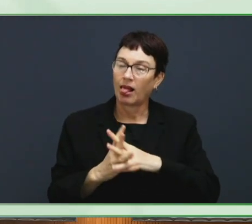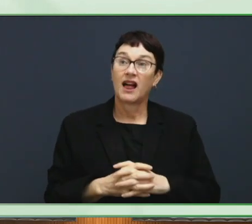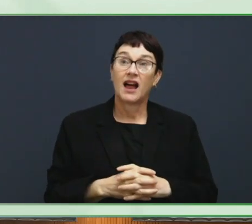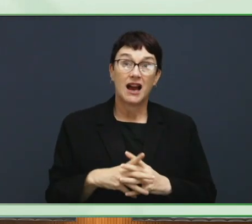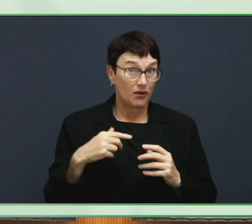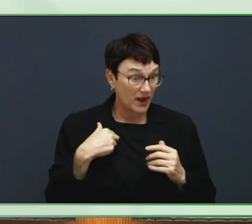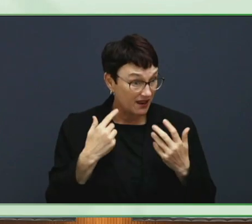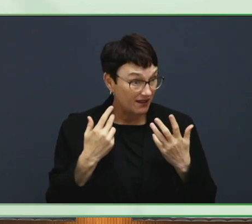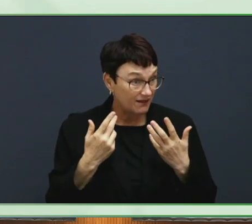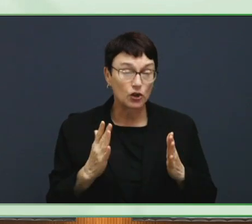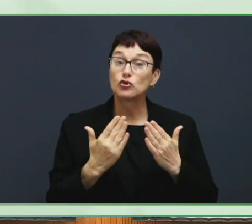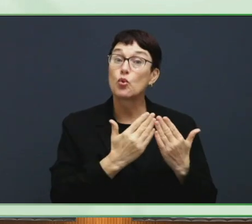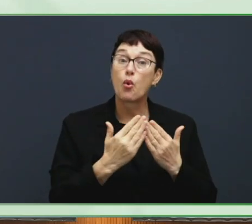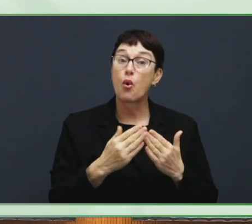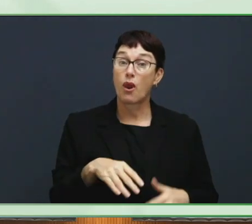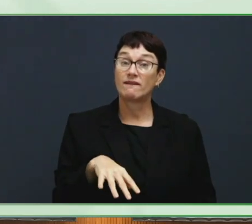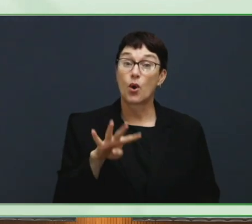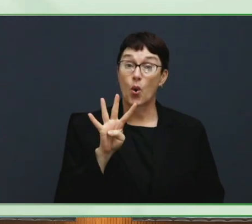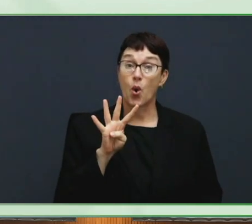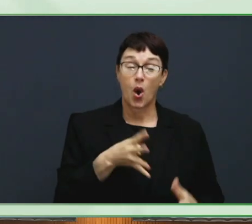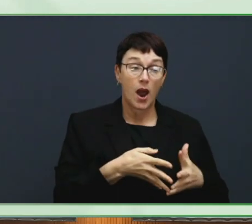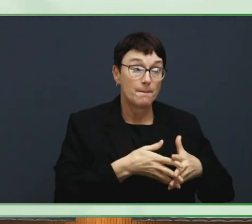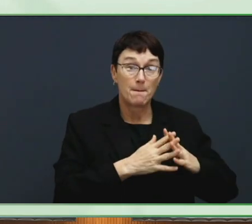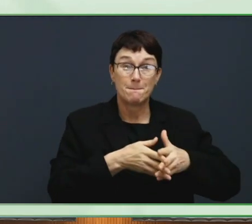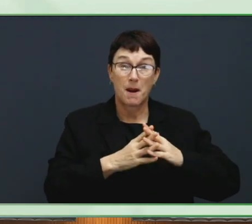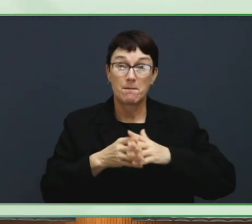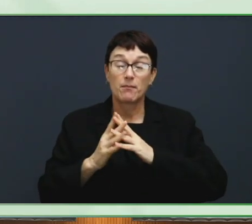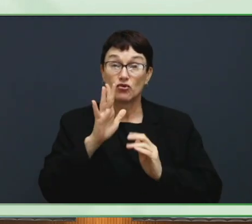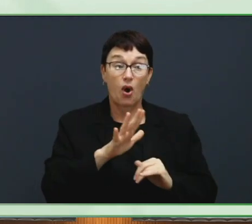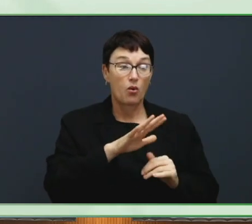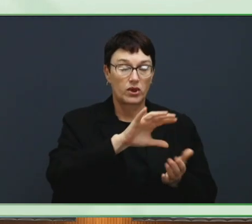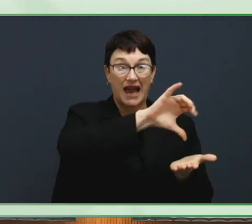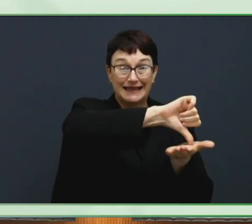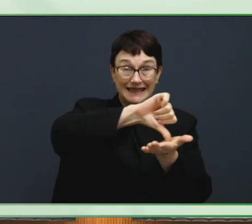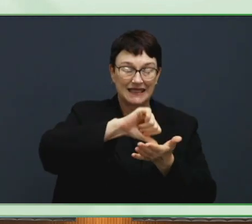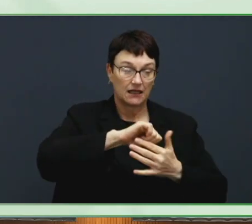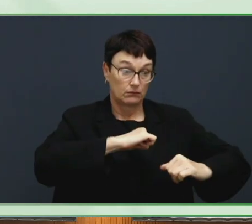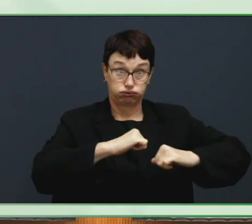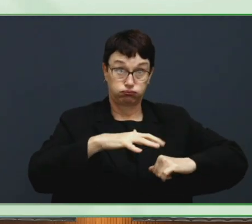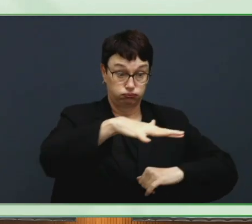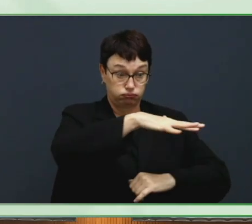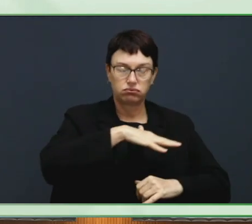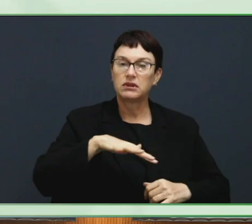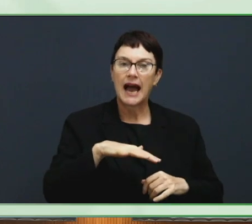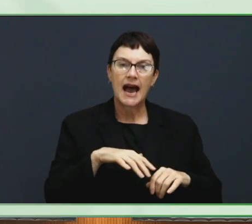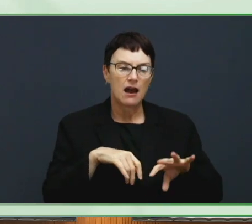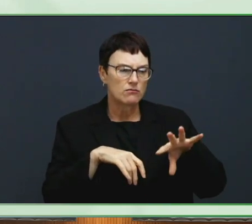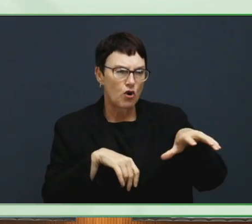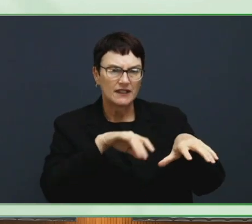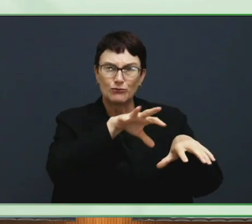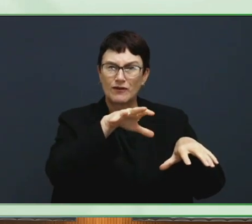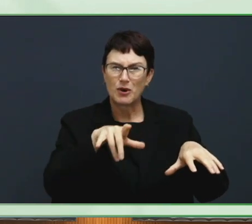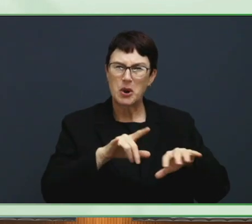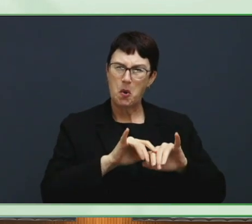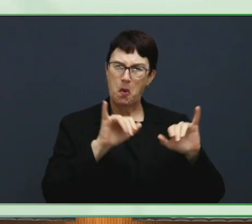schools in the most affected provinces of the earthquake region. And those schools